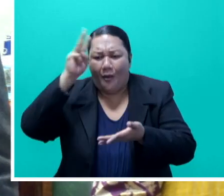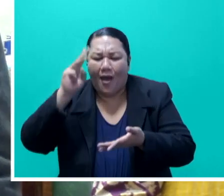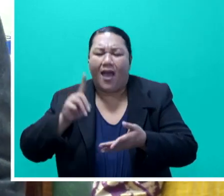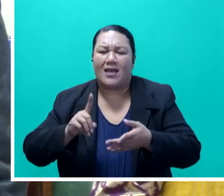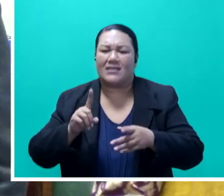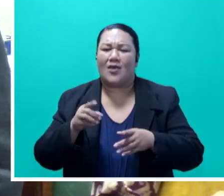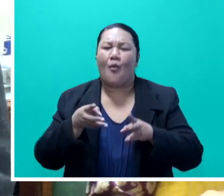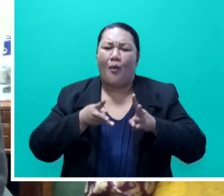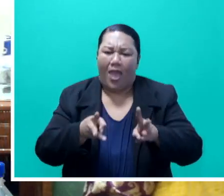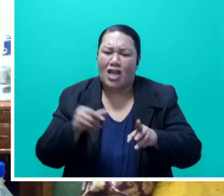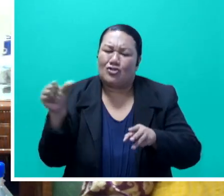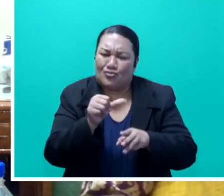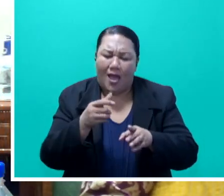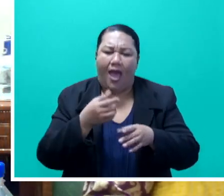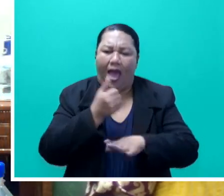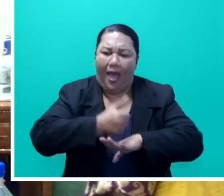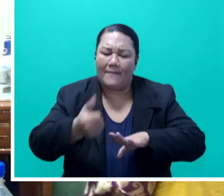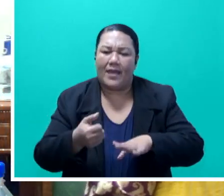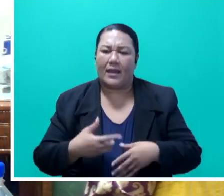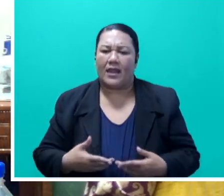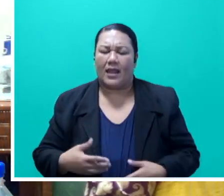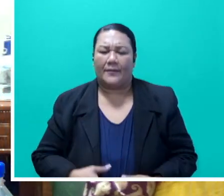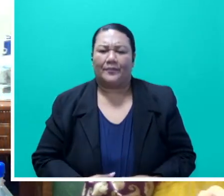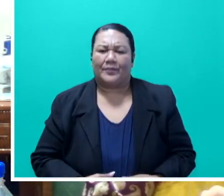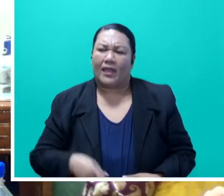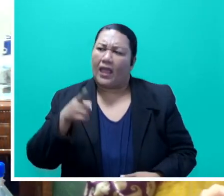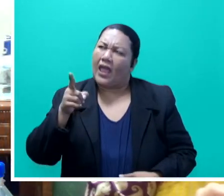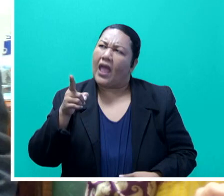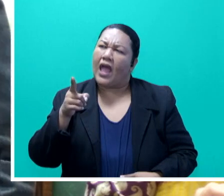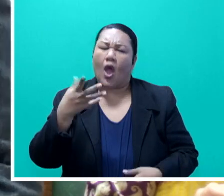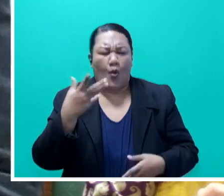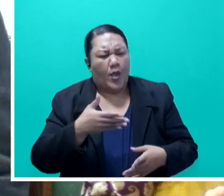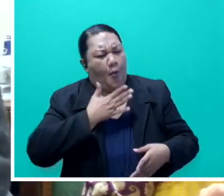last season, but the road got completely washed at the highway in